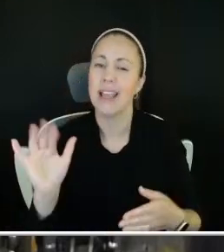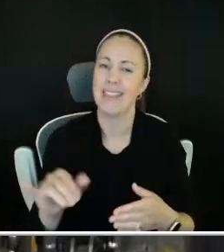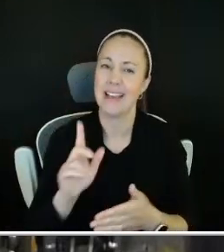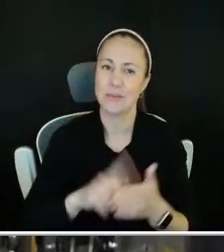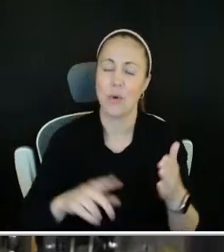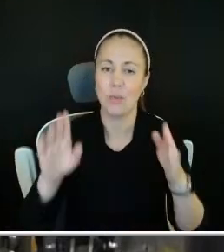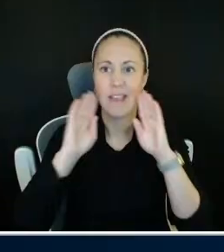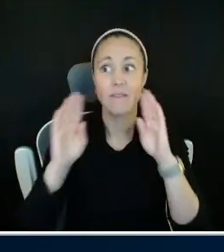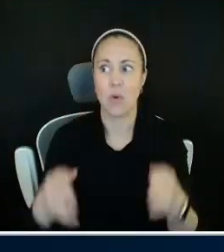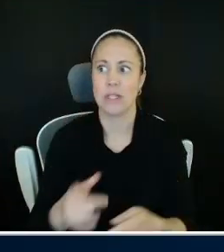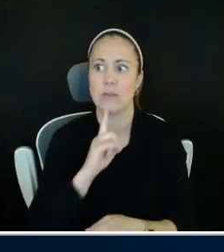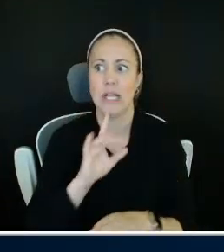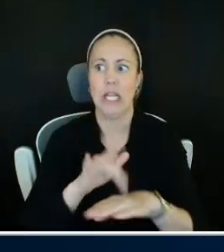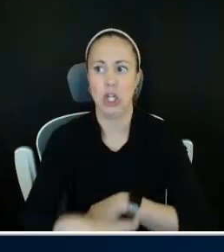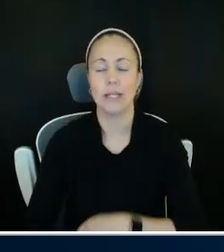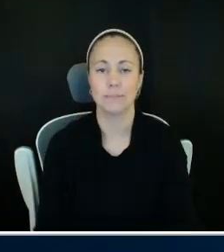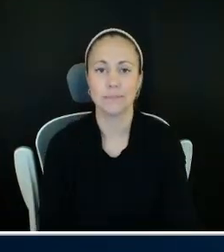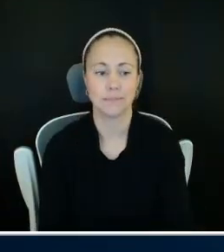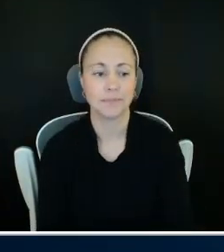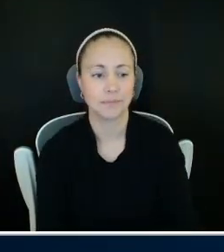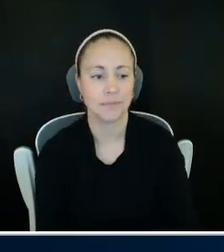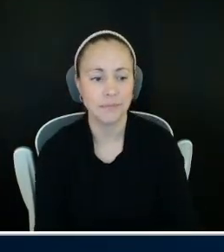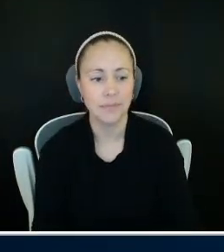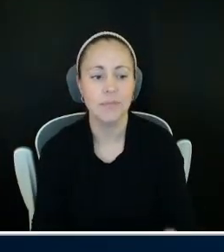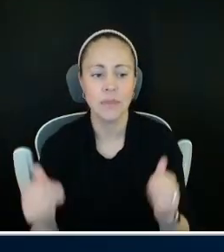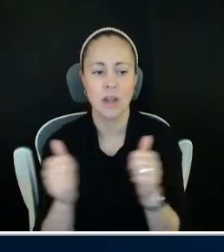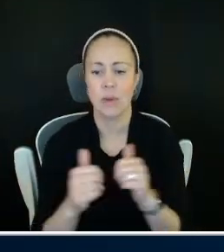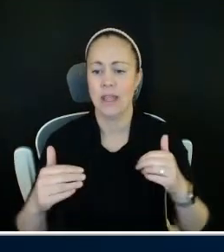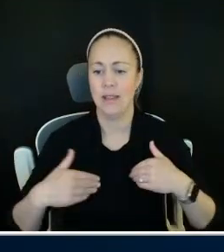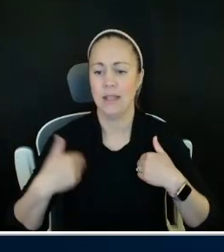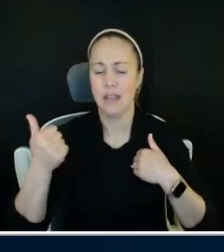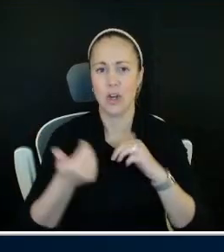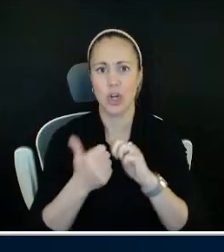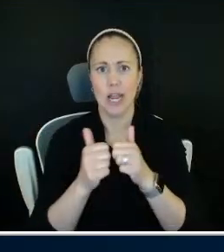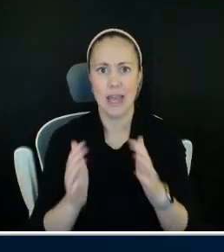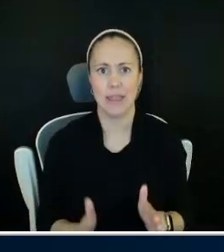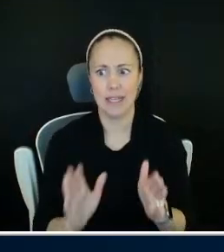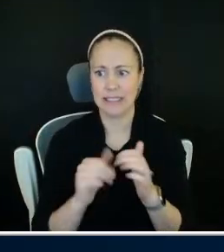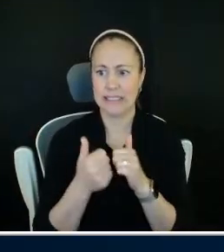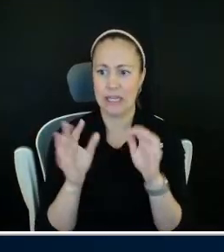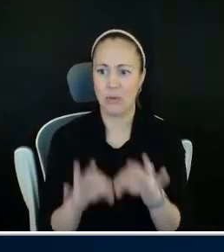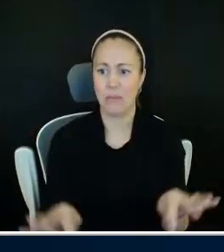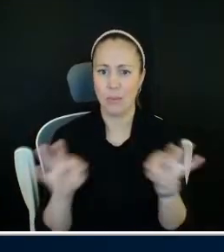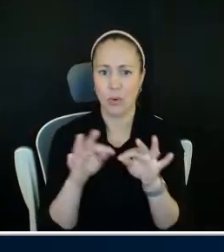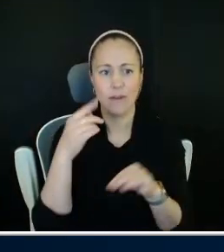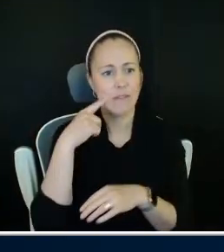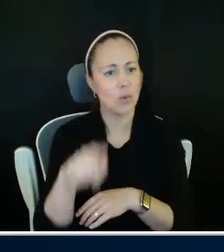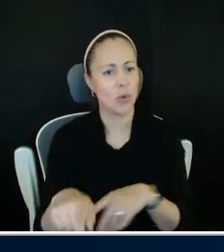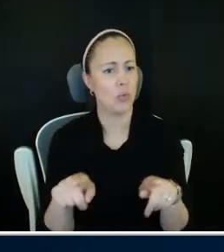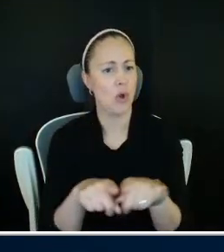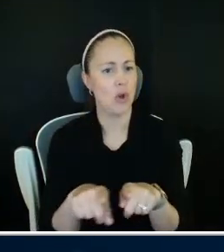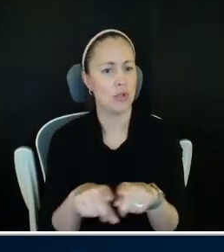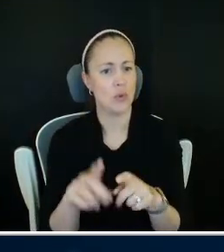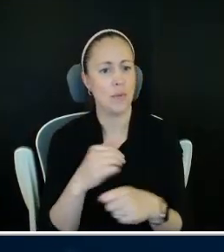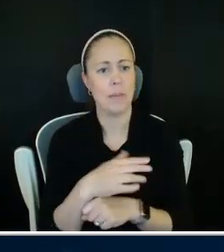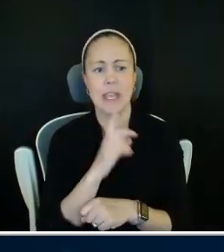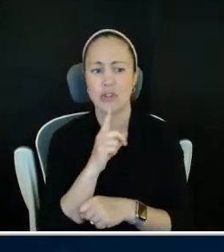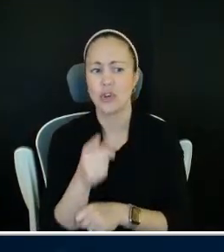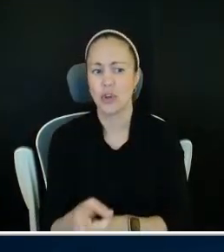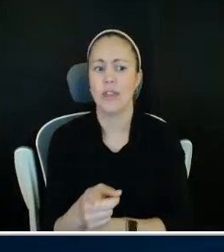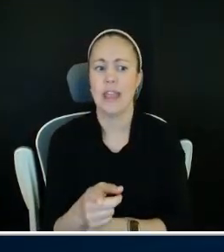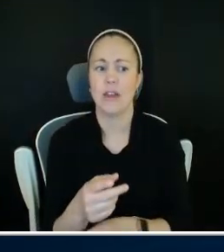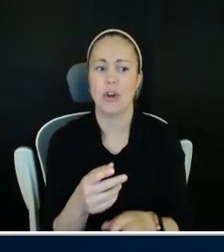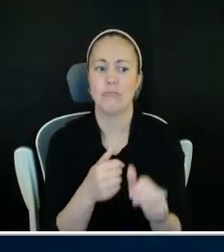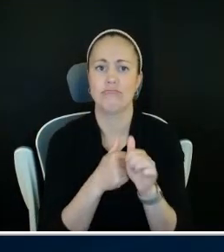stages. And then when you're dealing with younger athletes, how important is it for you to also keep them on track emotionally, keep